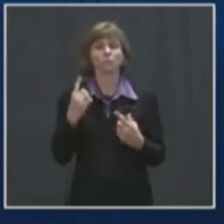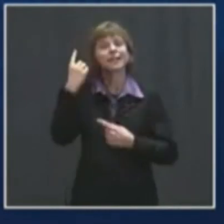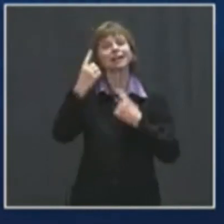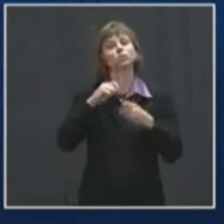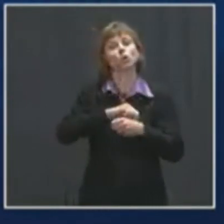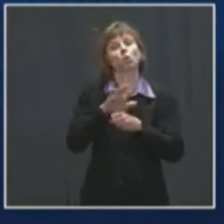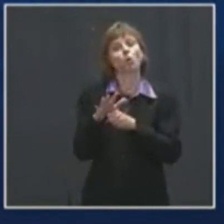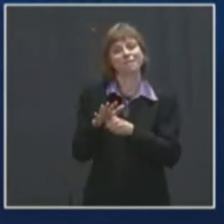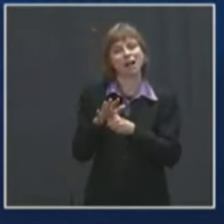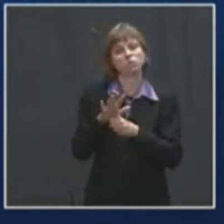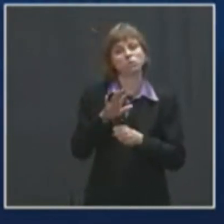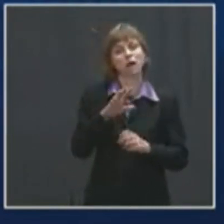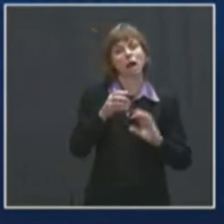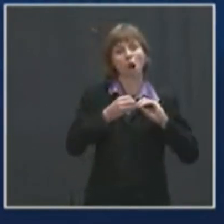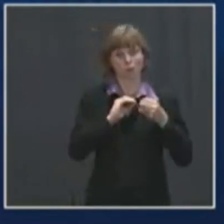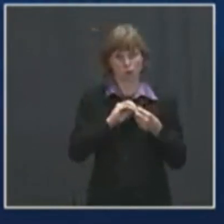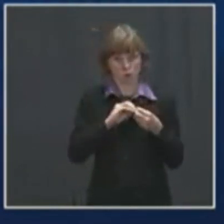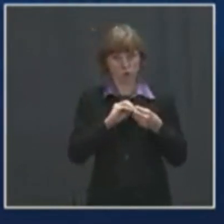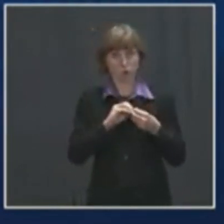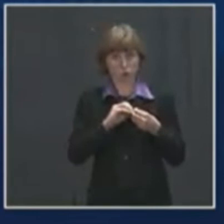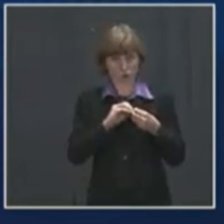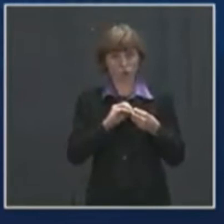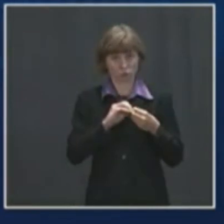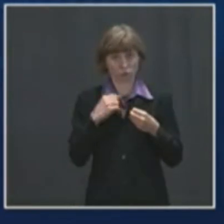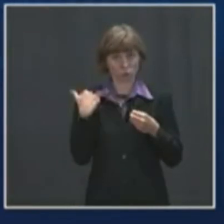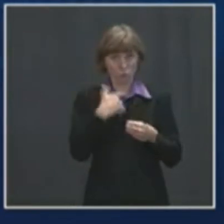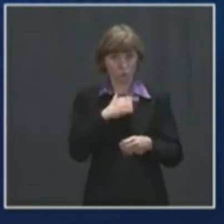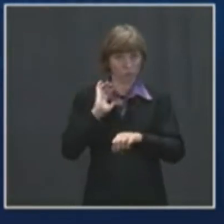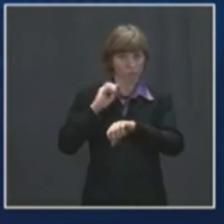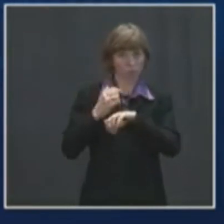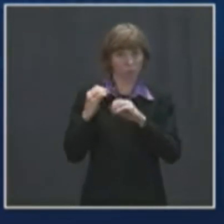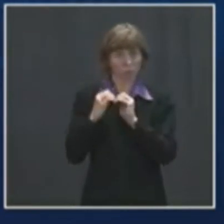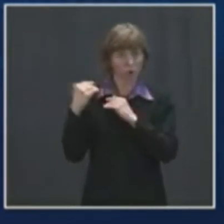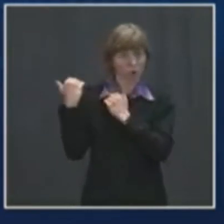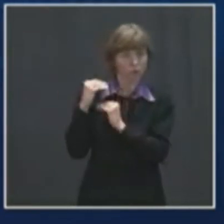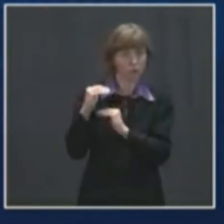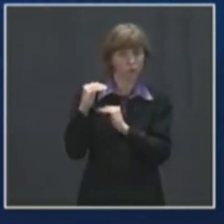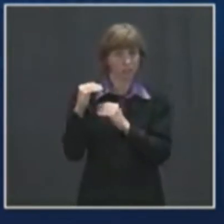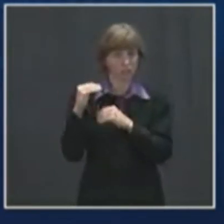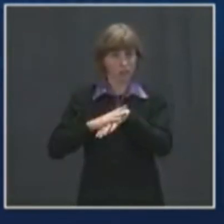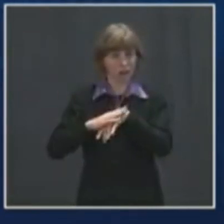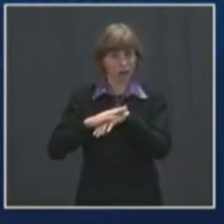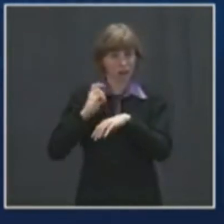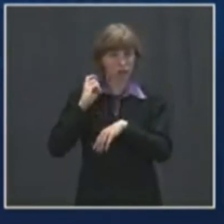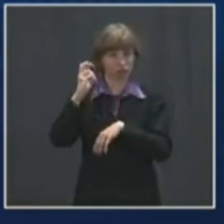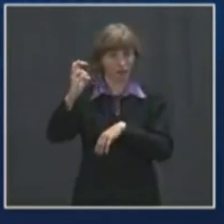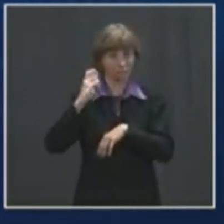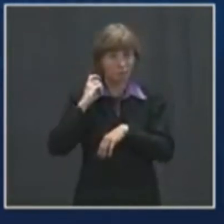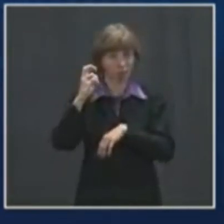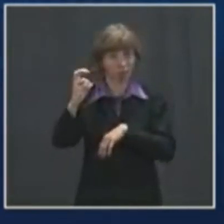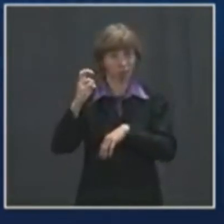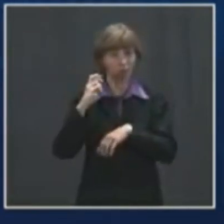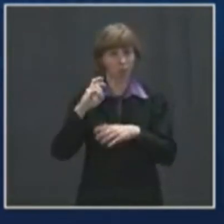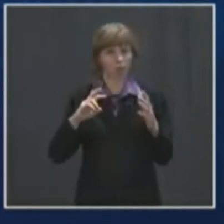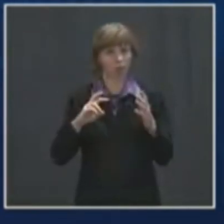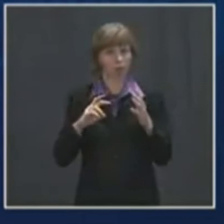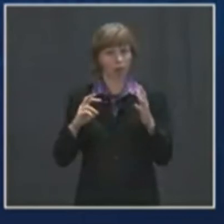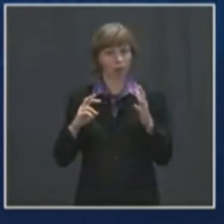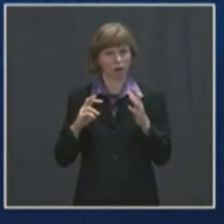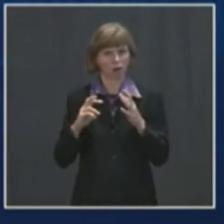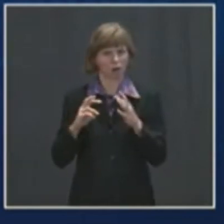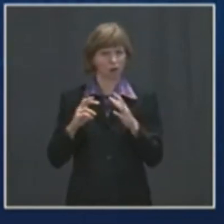numbers where they are and that we're doing more restrictions on travel, does that not also then affect refugee policy